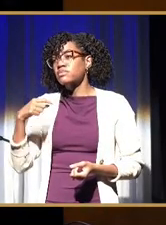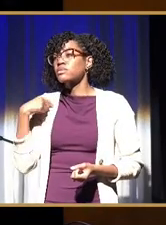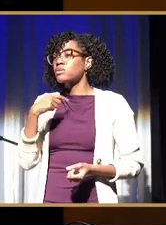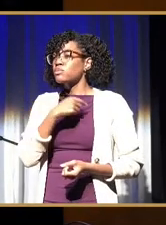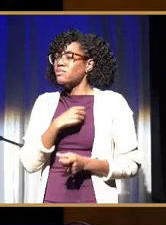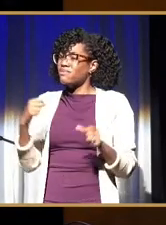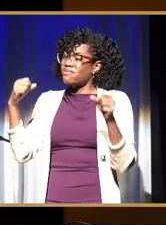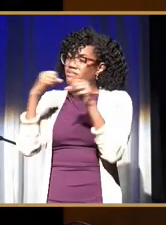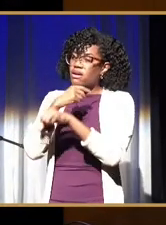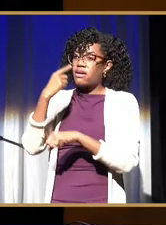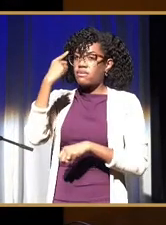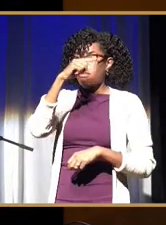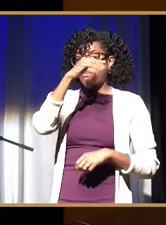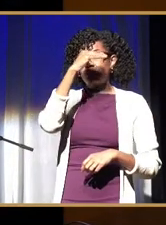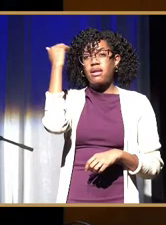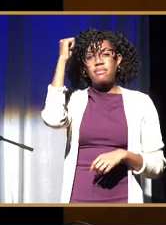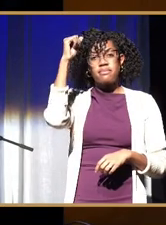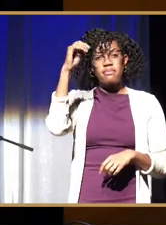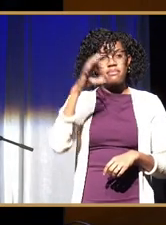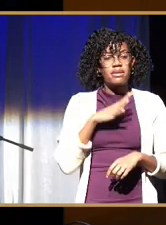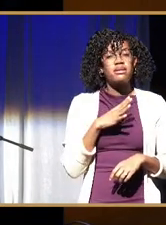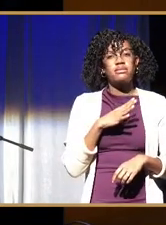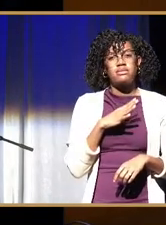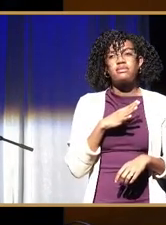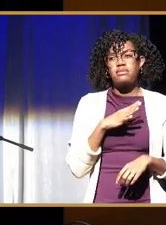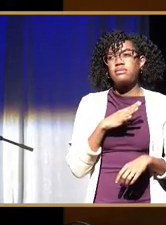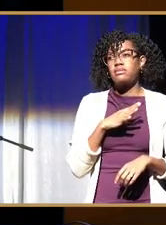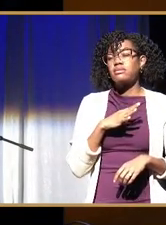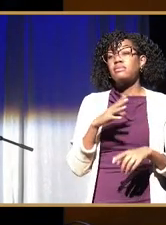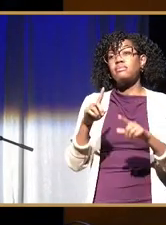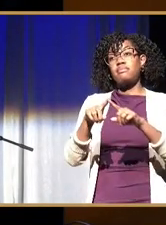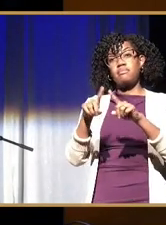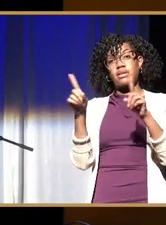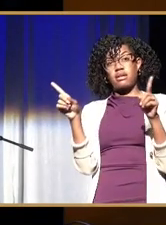We fight for Black men.